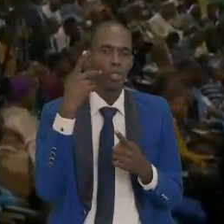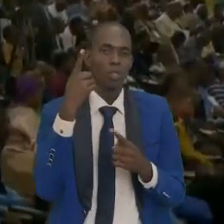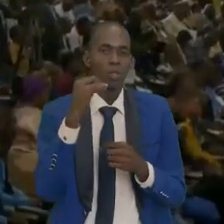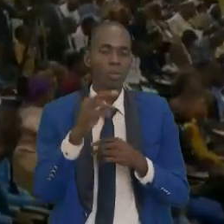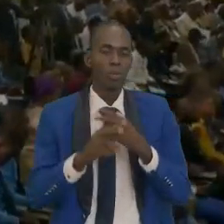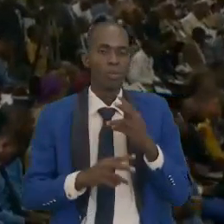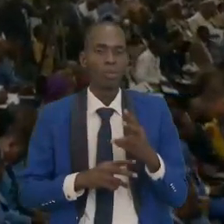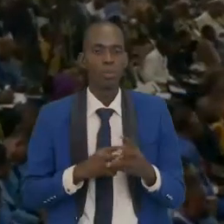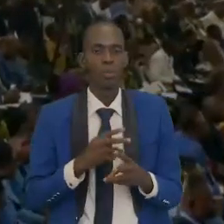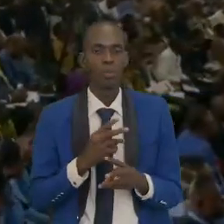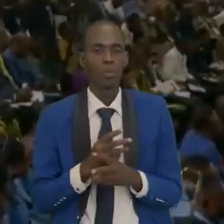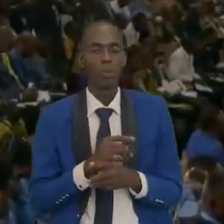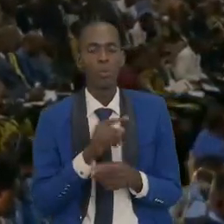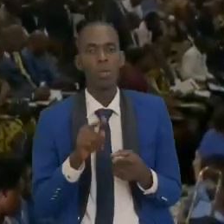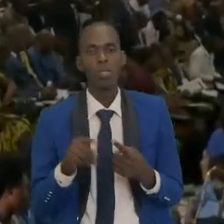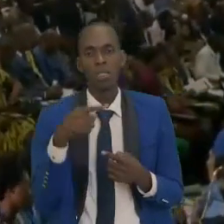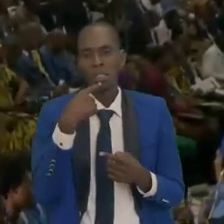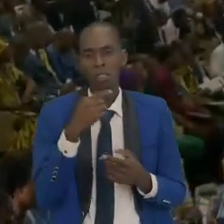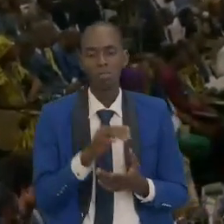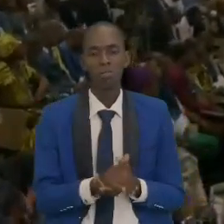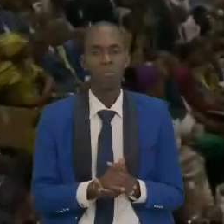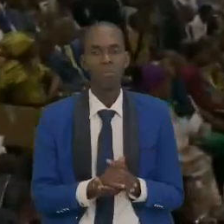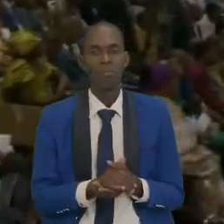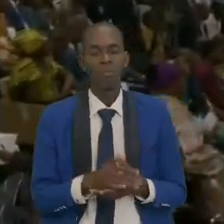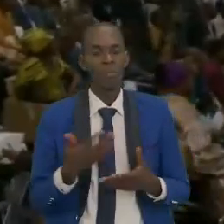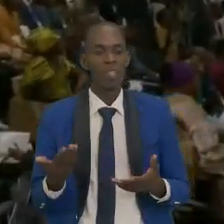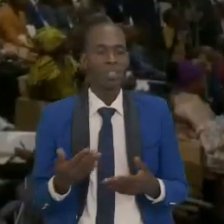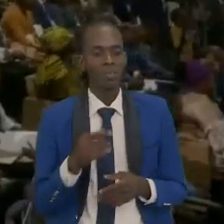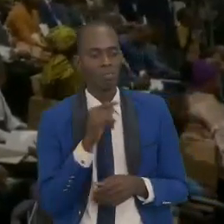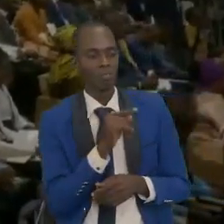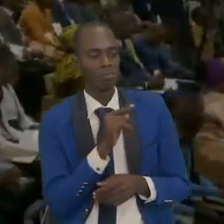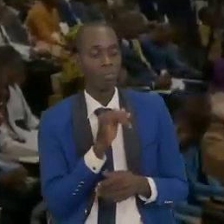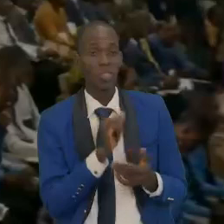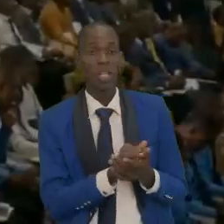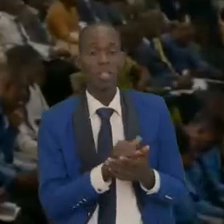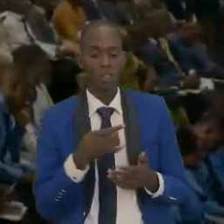would you say that denomination is for holiness